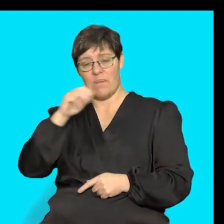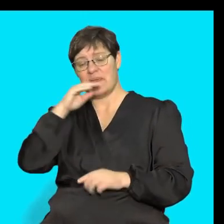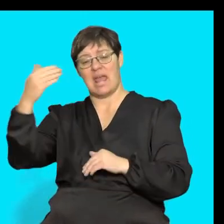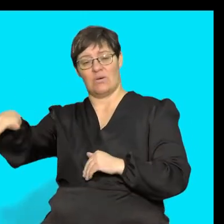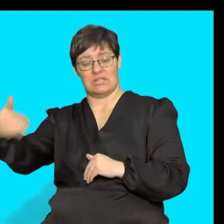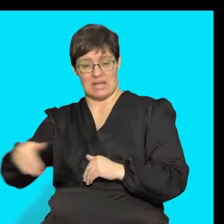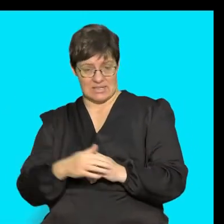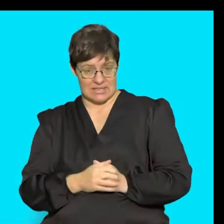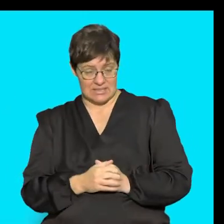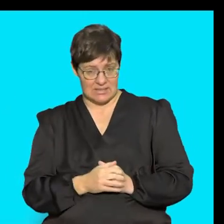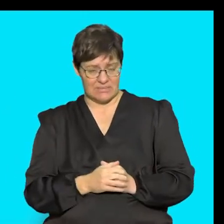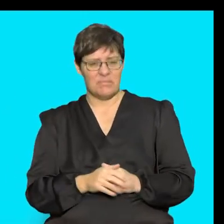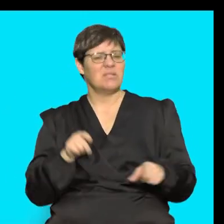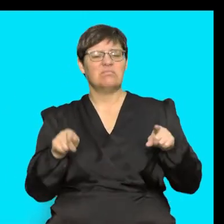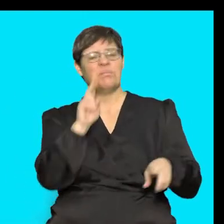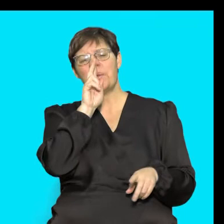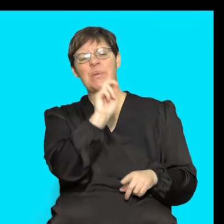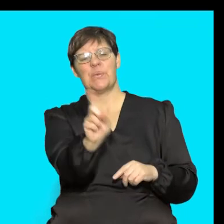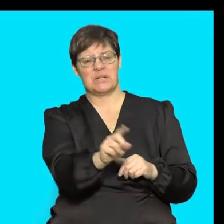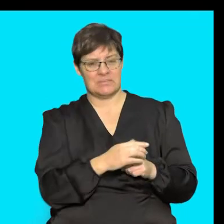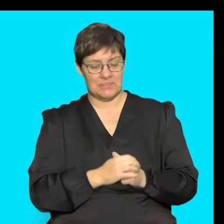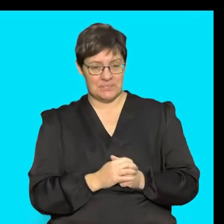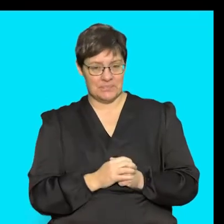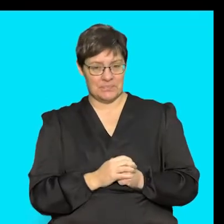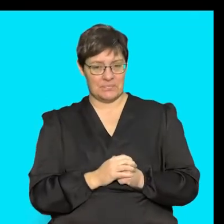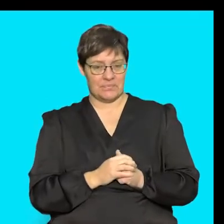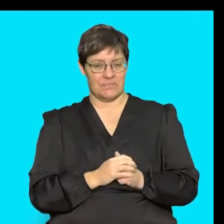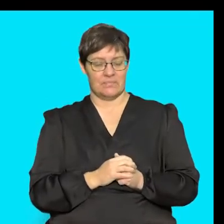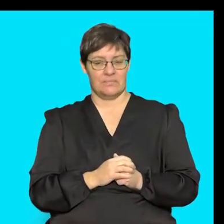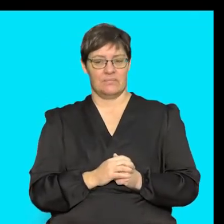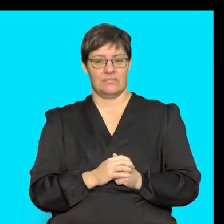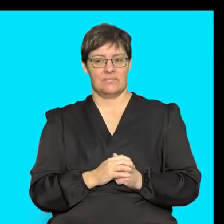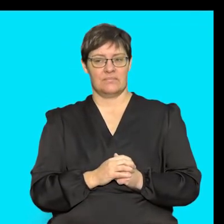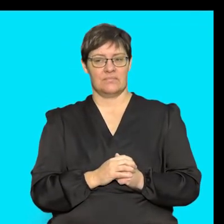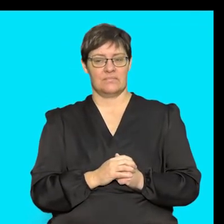the data. But let's look at what does that look like, okay?